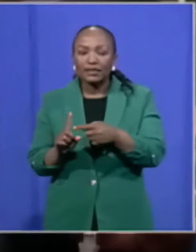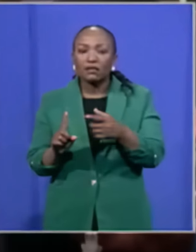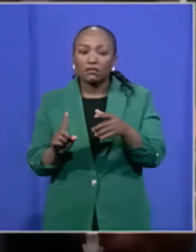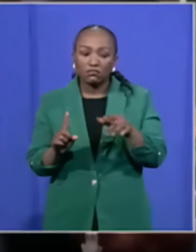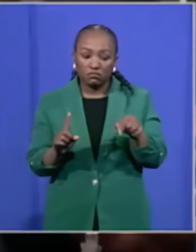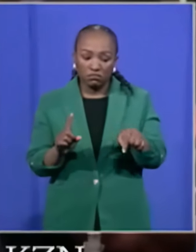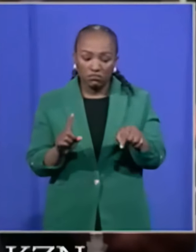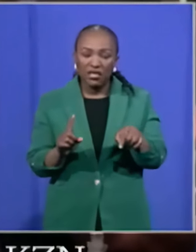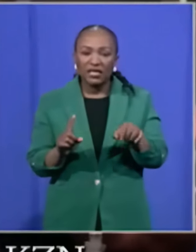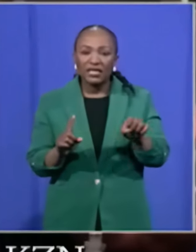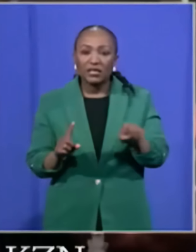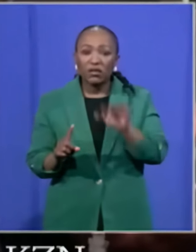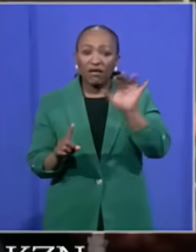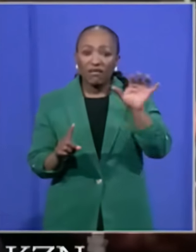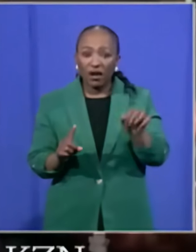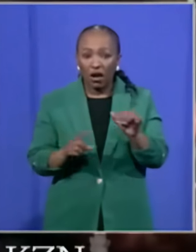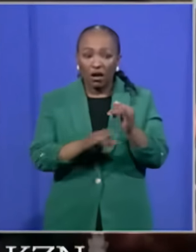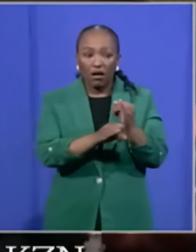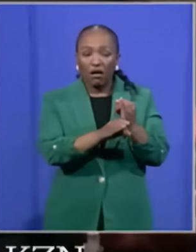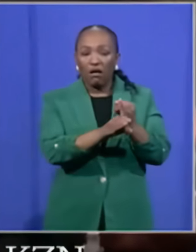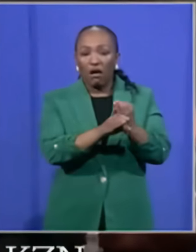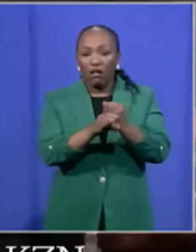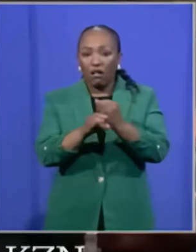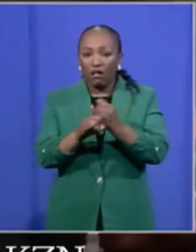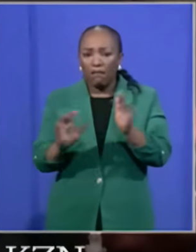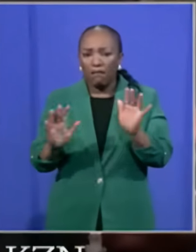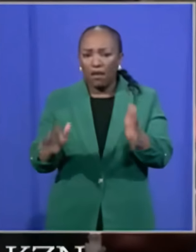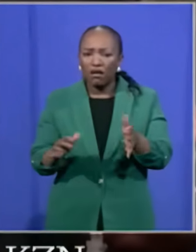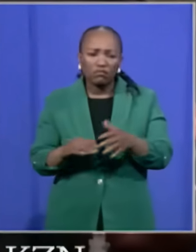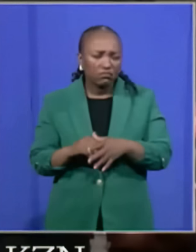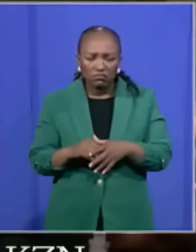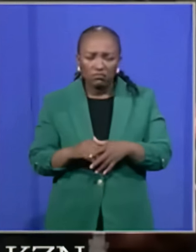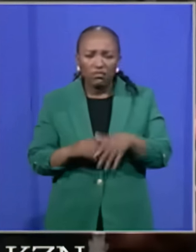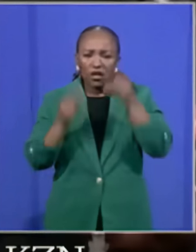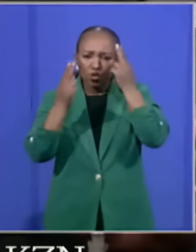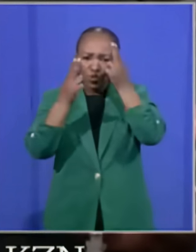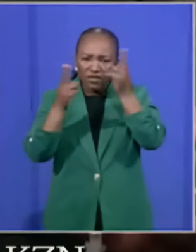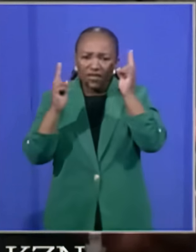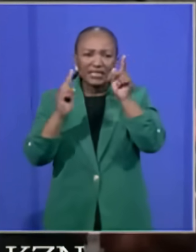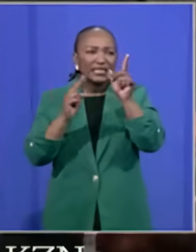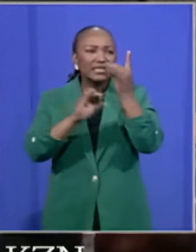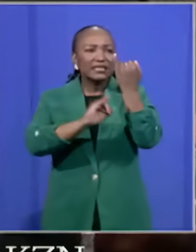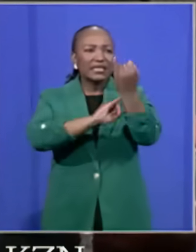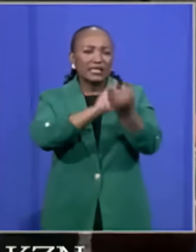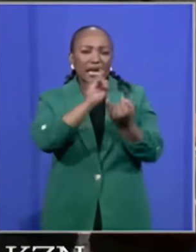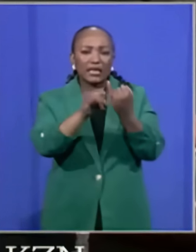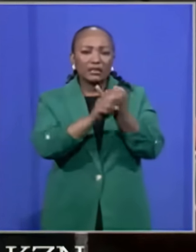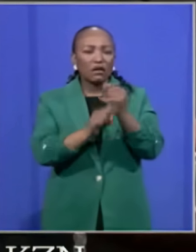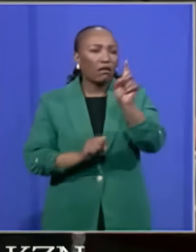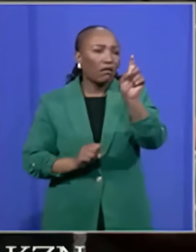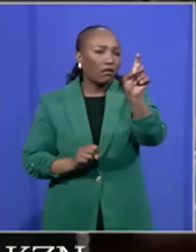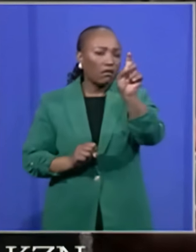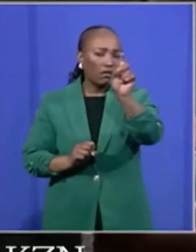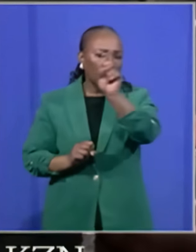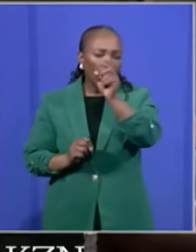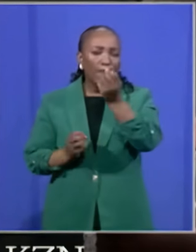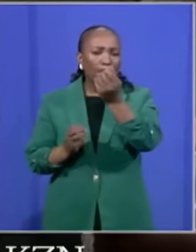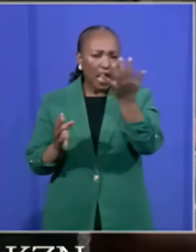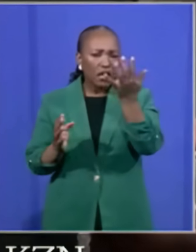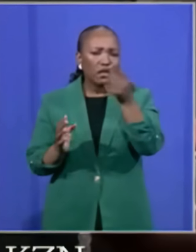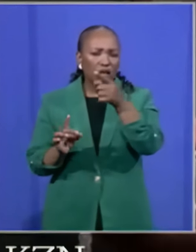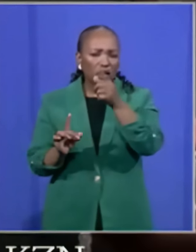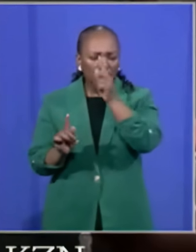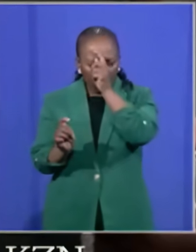or South African institutions, even the universities abroad. They honored Umntwana. Universities here